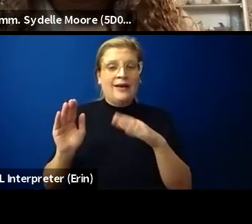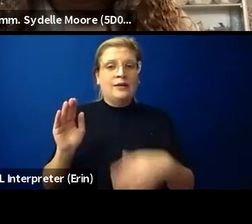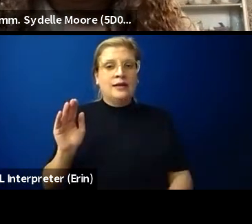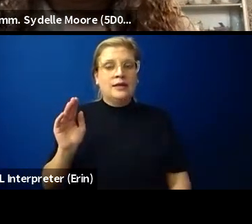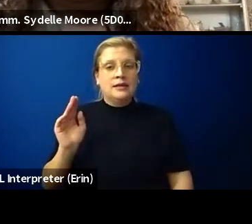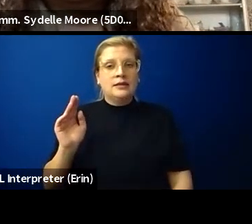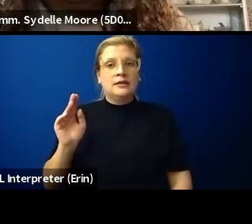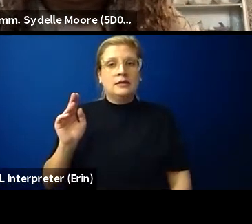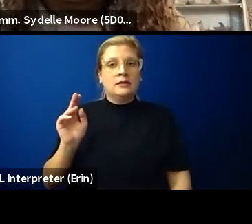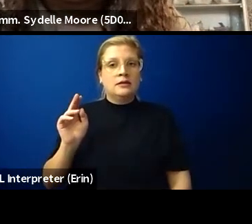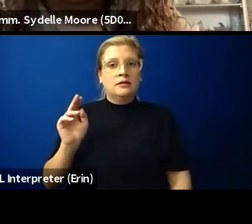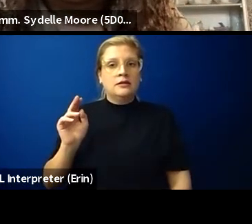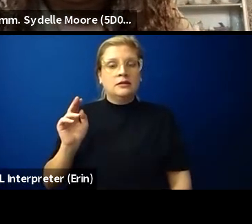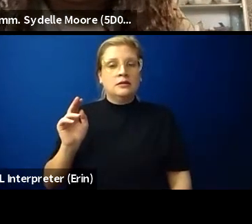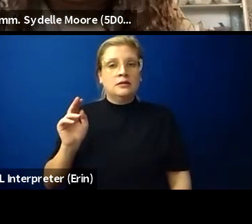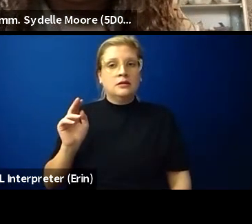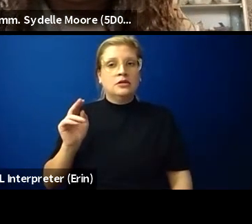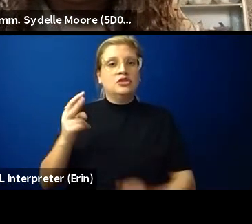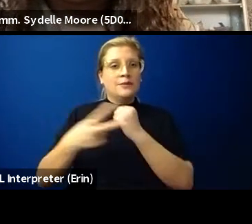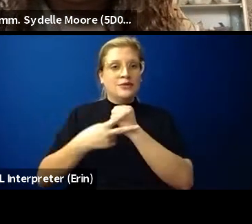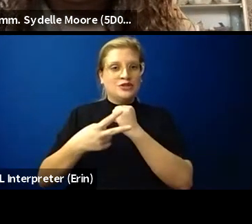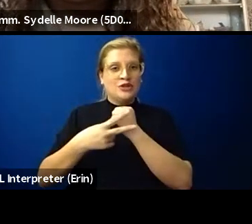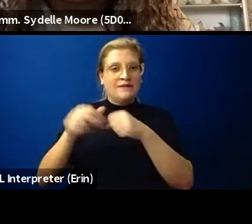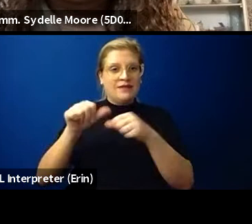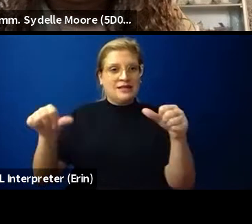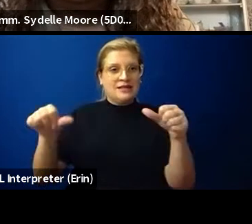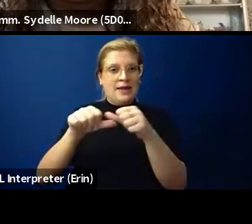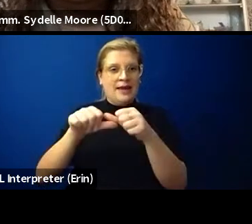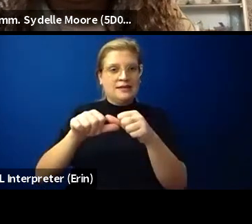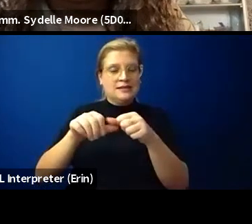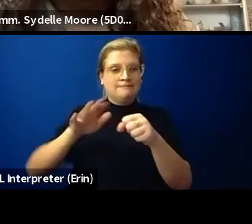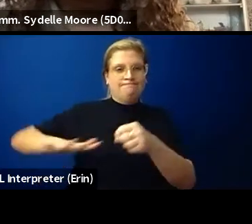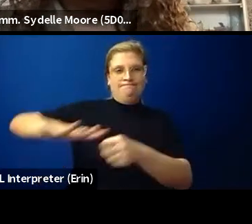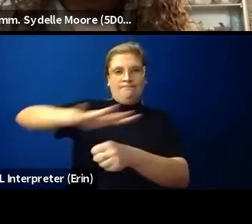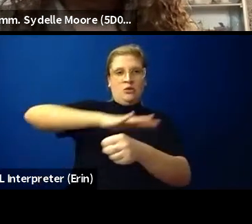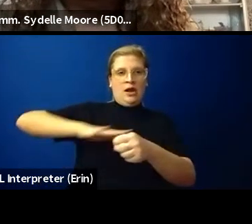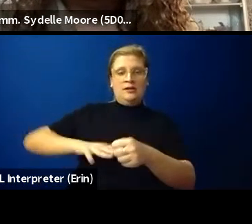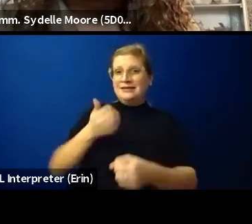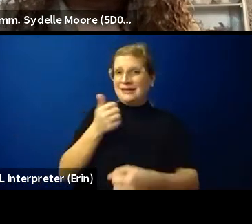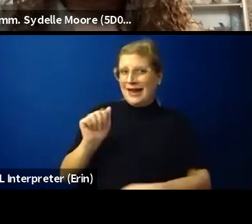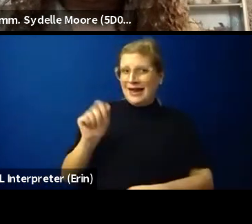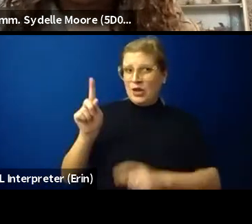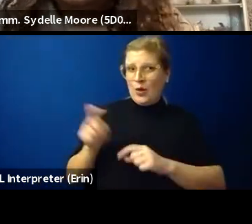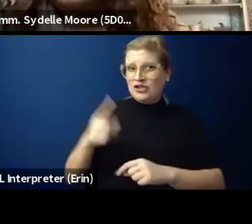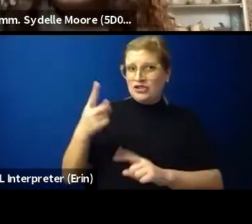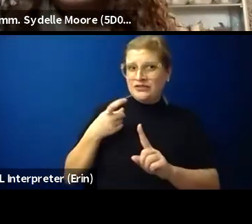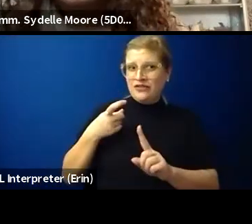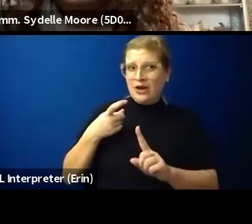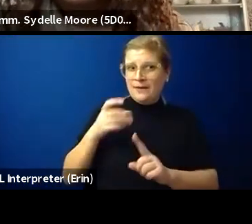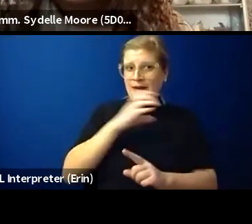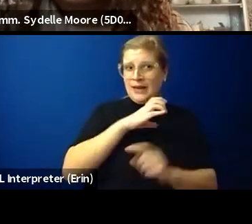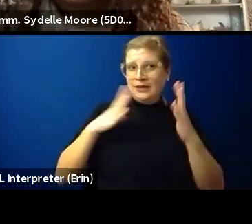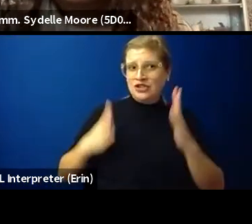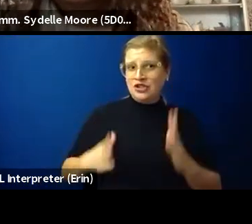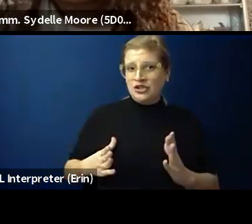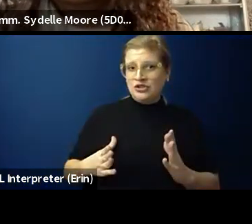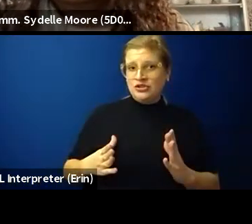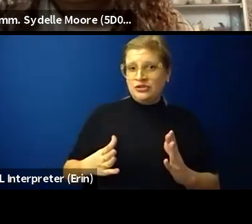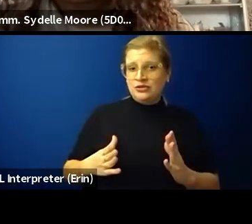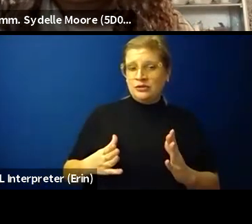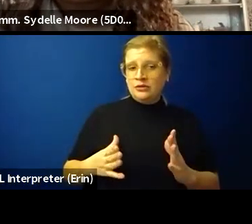to further preserve the space around it too. Any questions from commissioners?